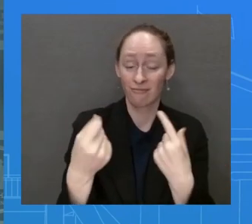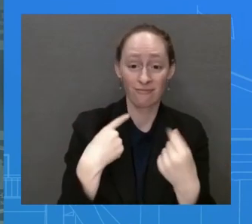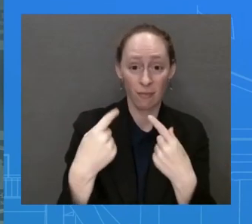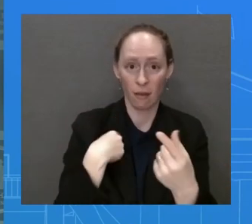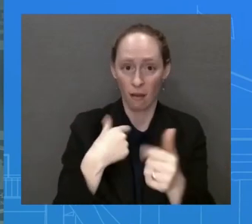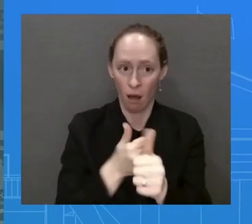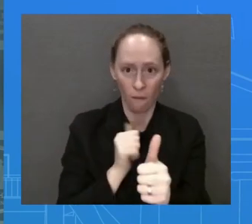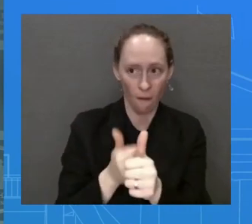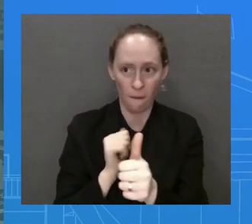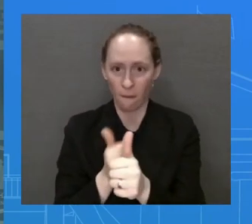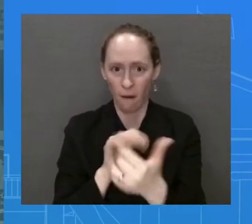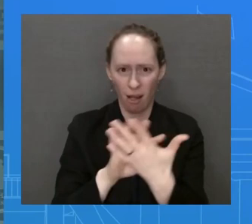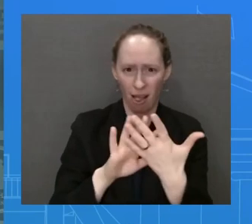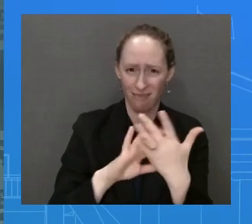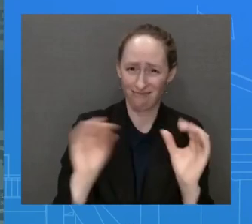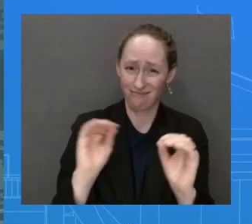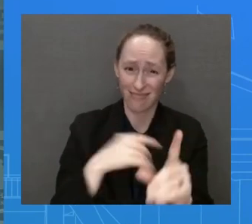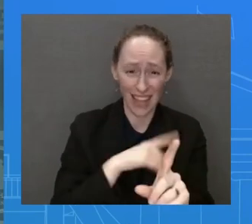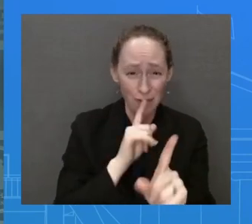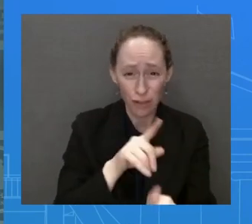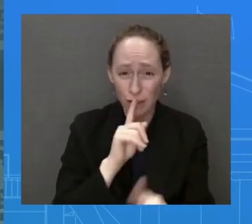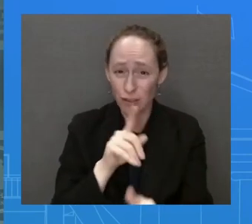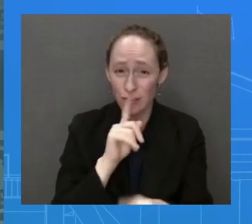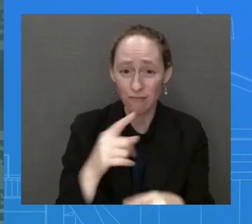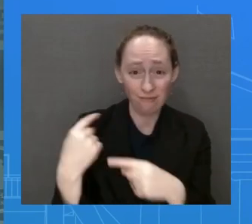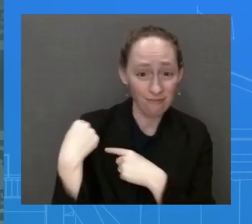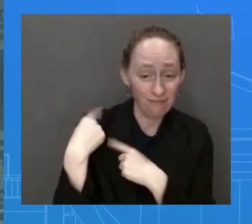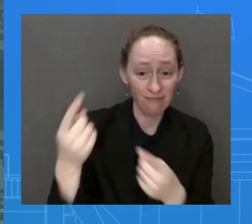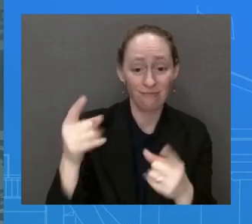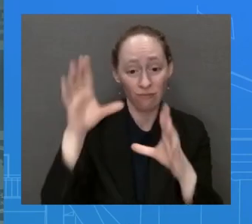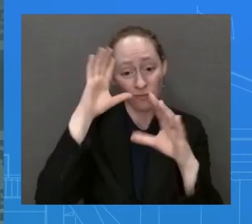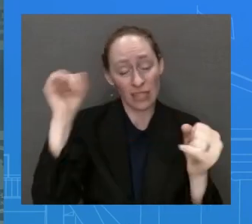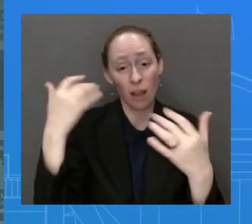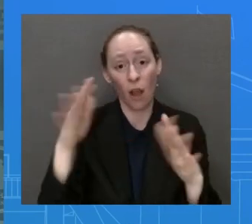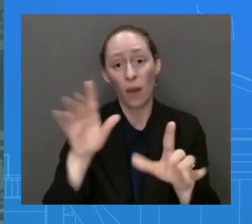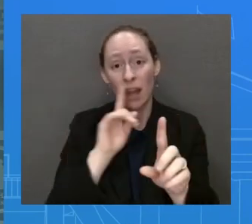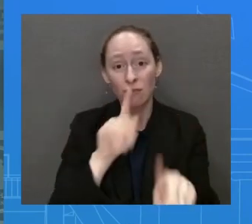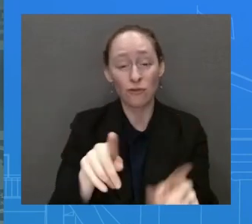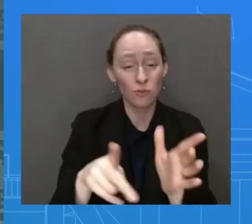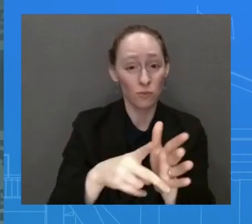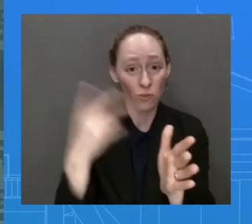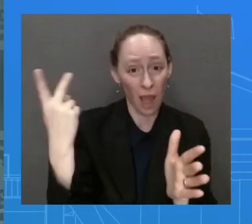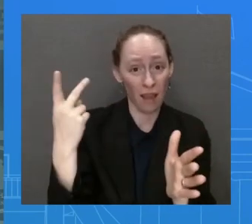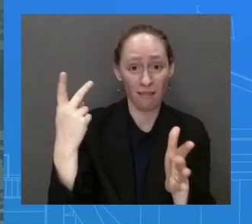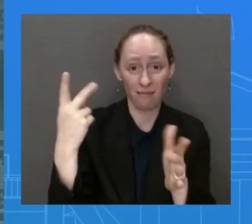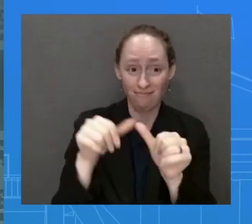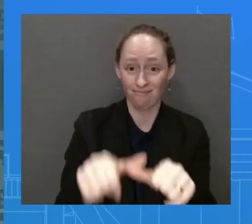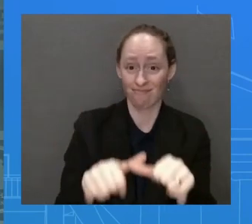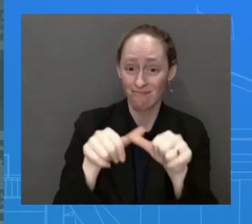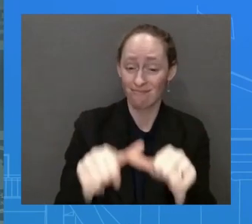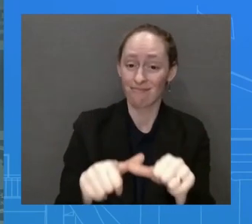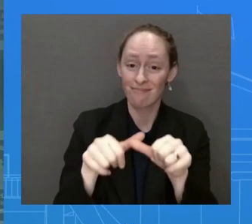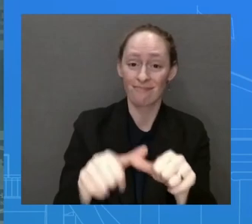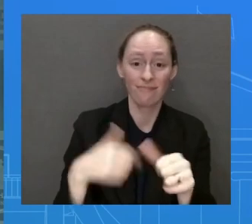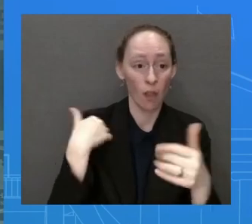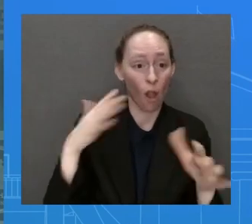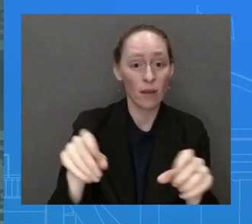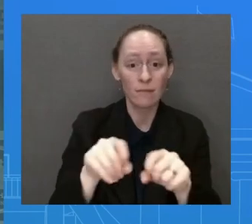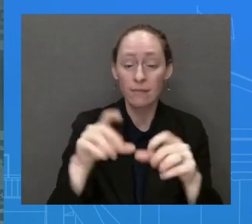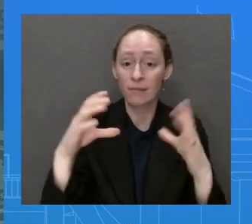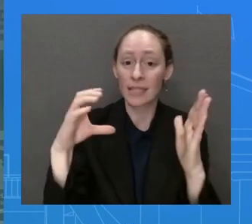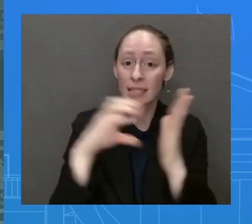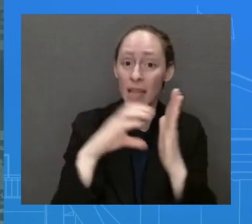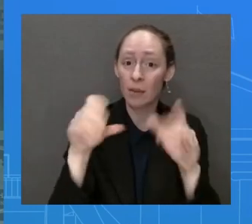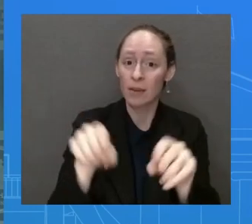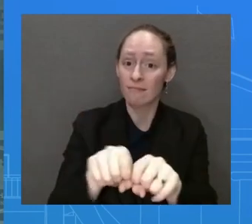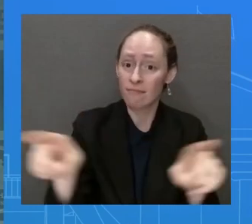president at least twice, and we have put forth multiple statements from the White House Counsel's office. So that suggestion I just